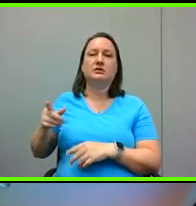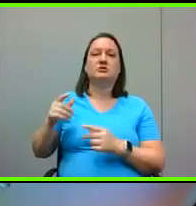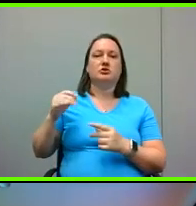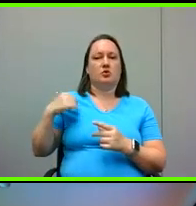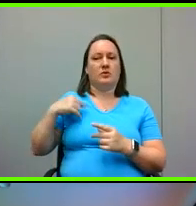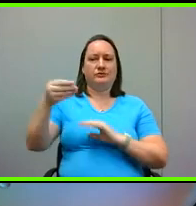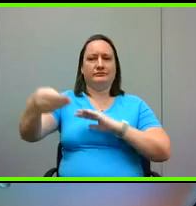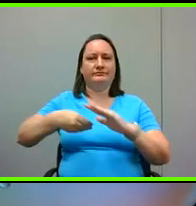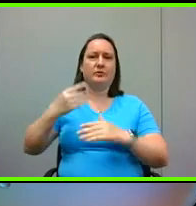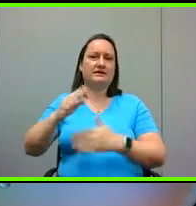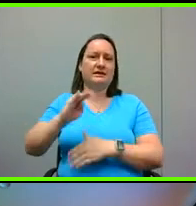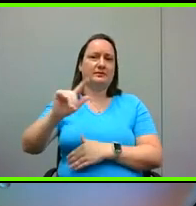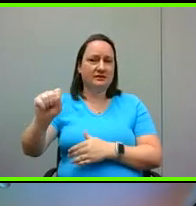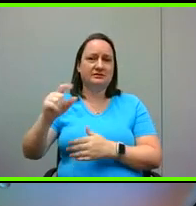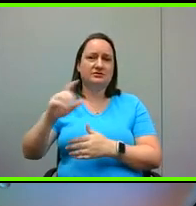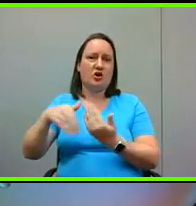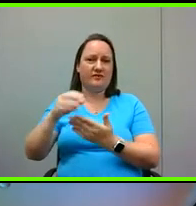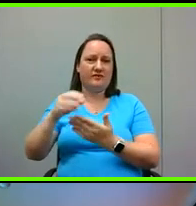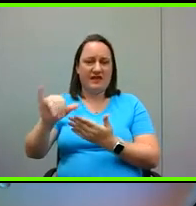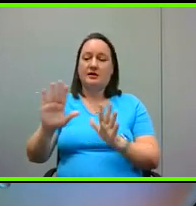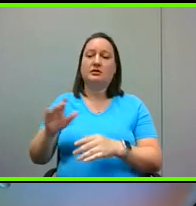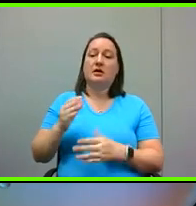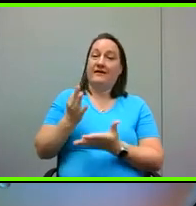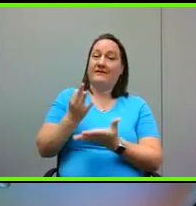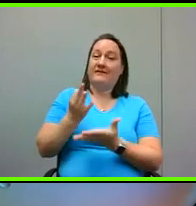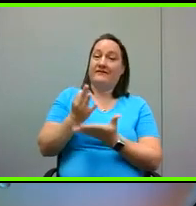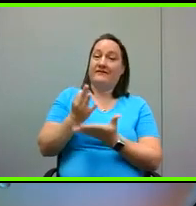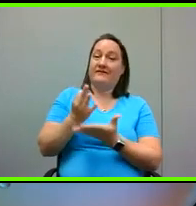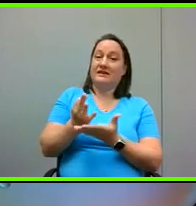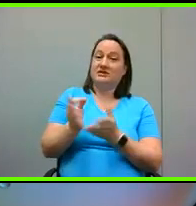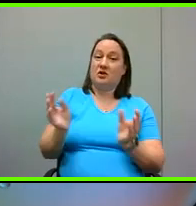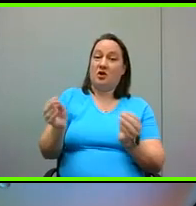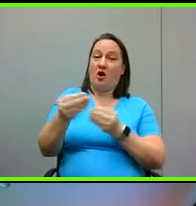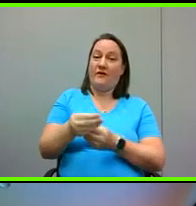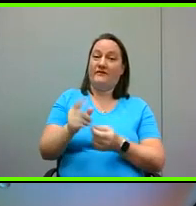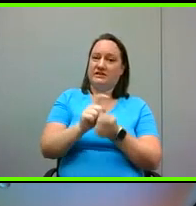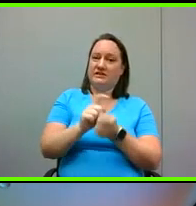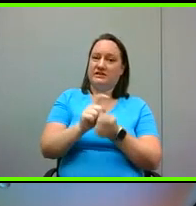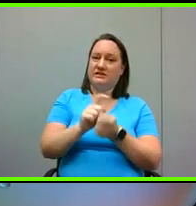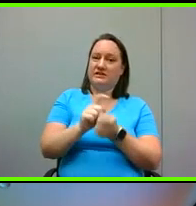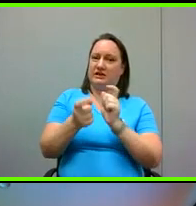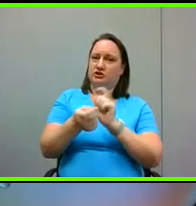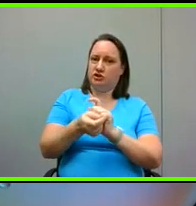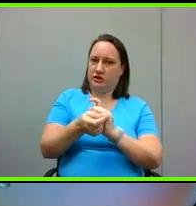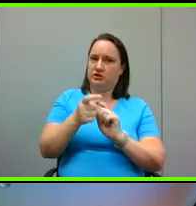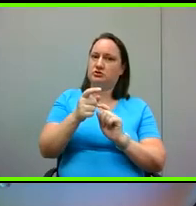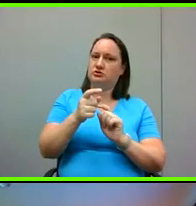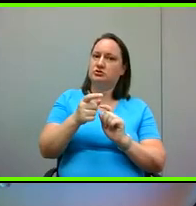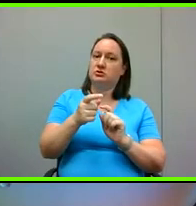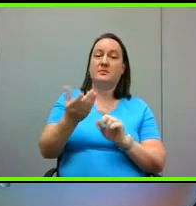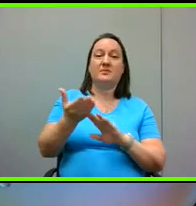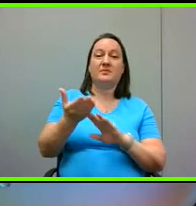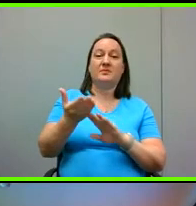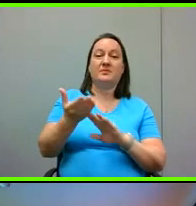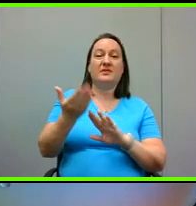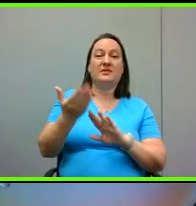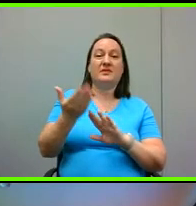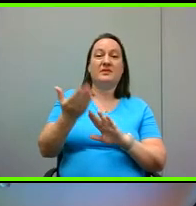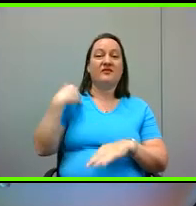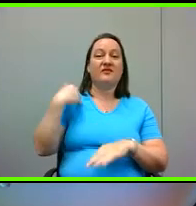office also has changed the idea that they couldn't do anything but paper copies for all our billing has changed to